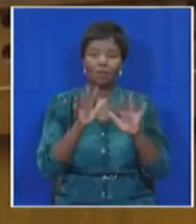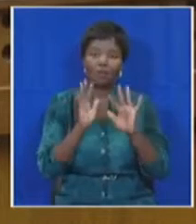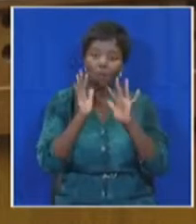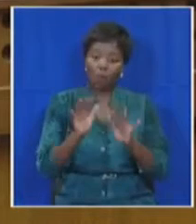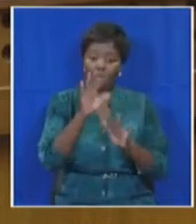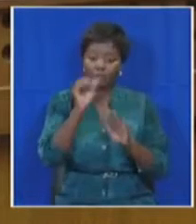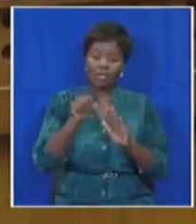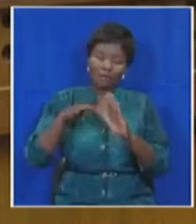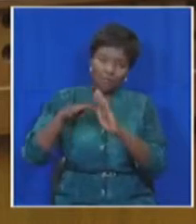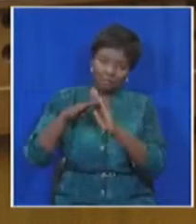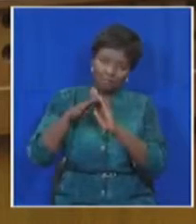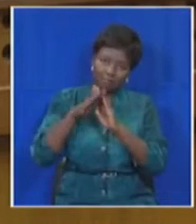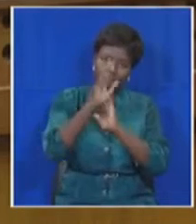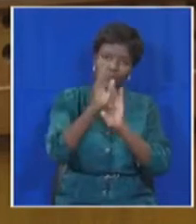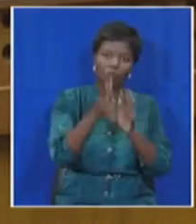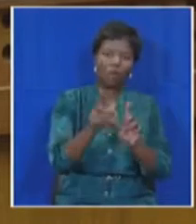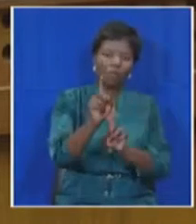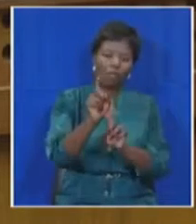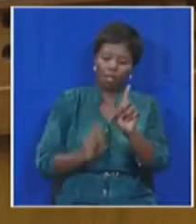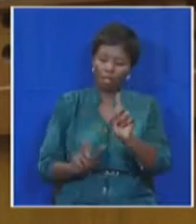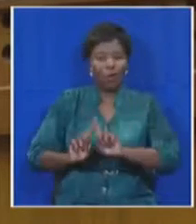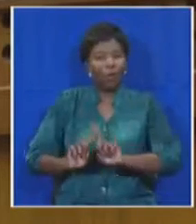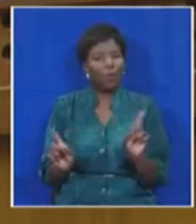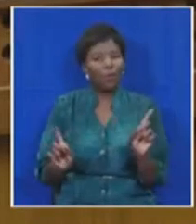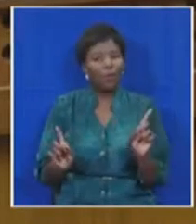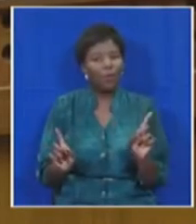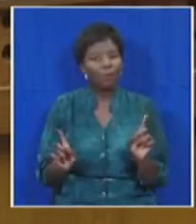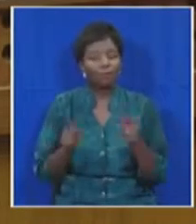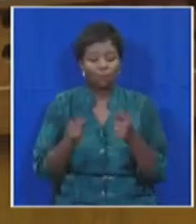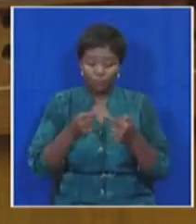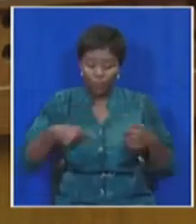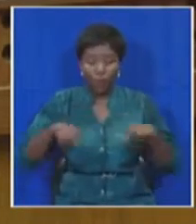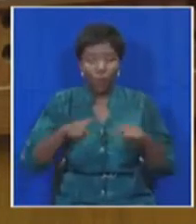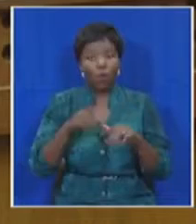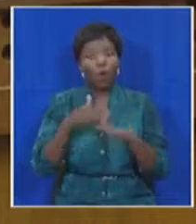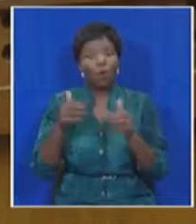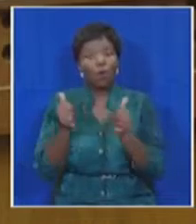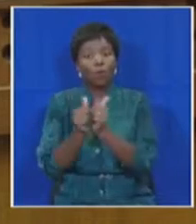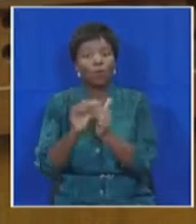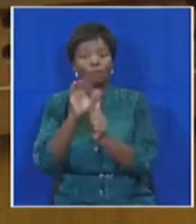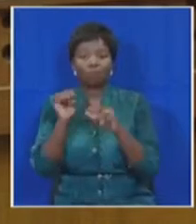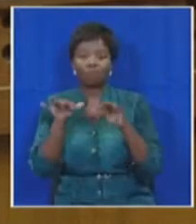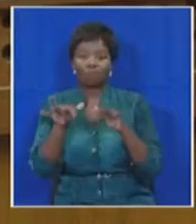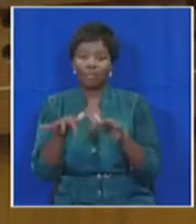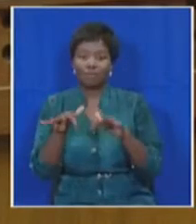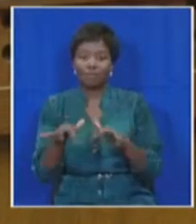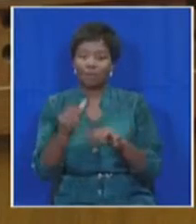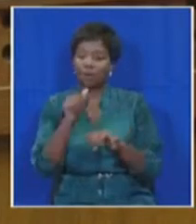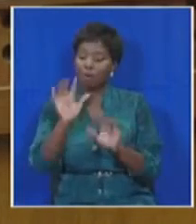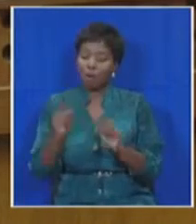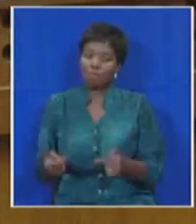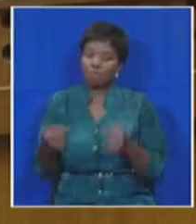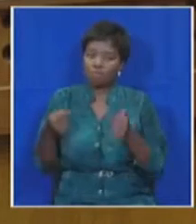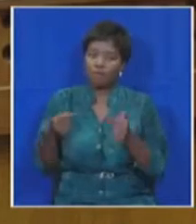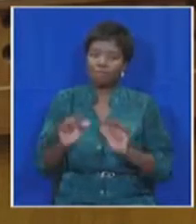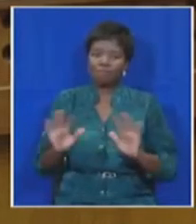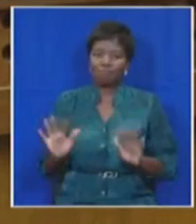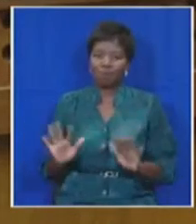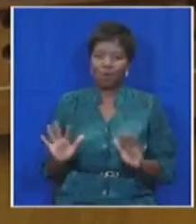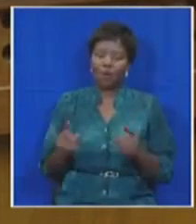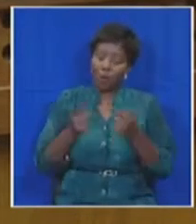country forwards instead of backwards. We will work with the people of this country and not against them. We